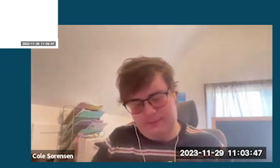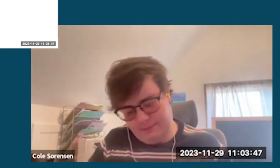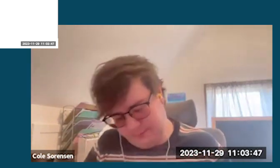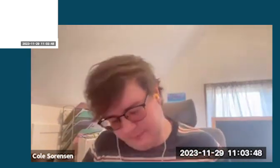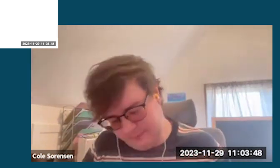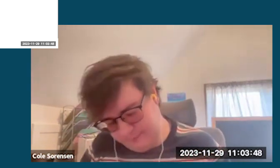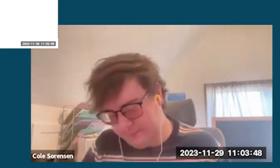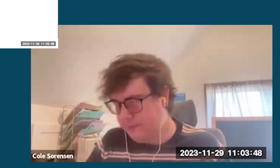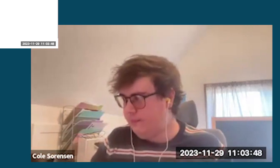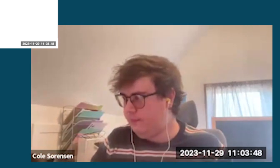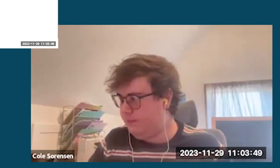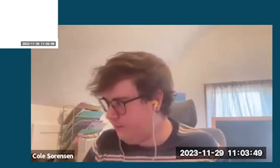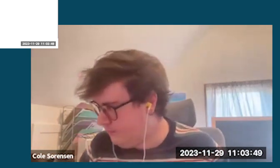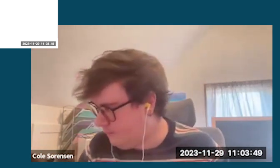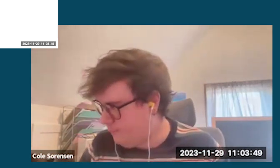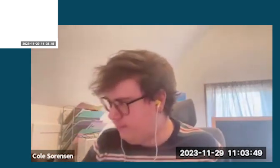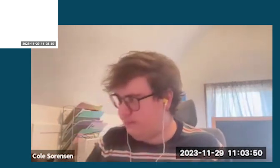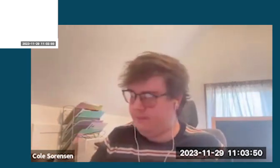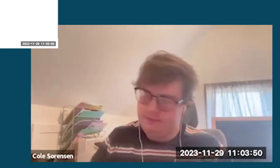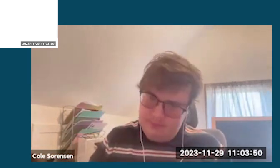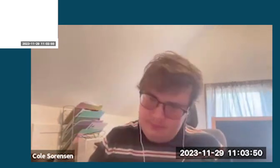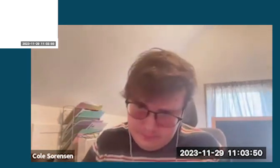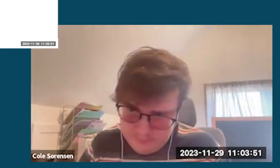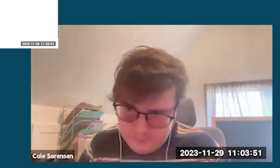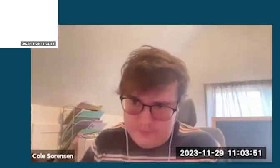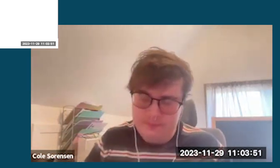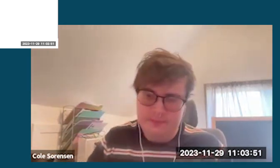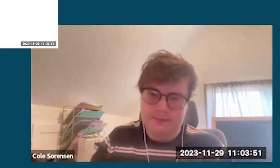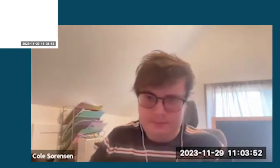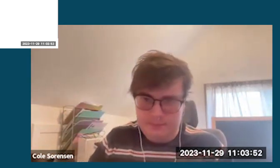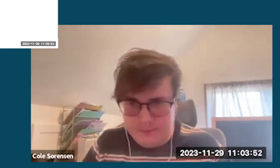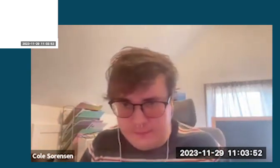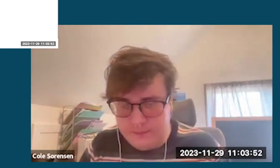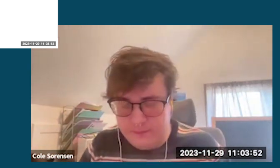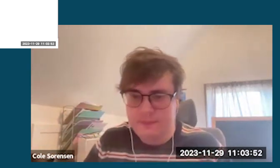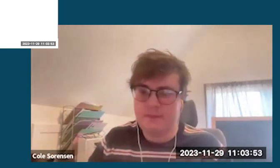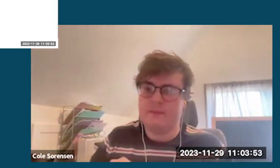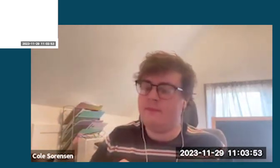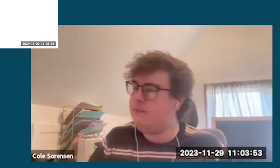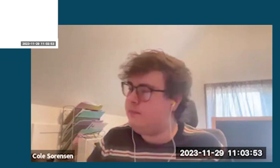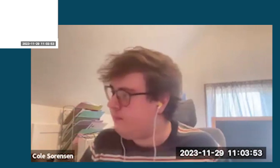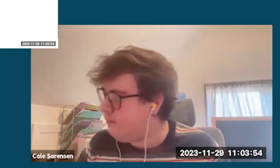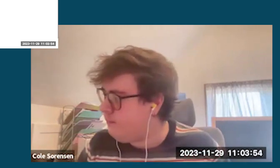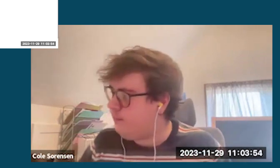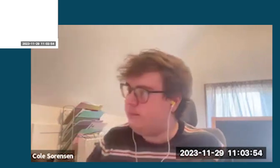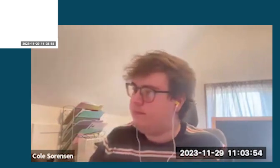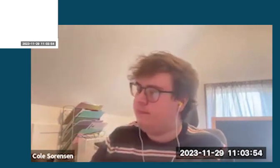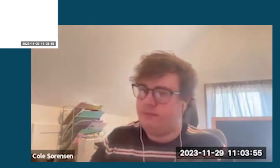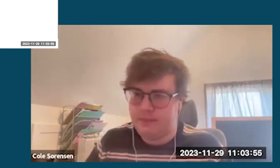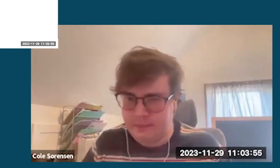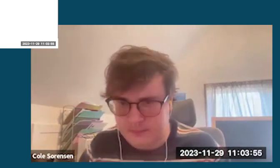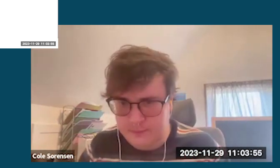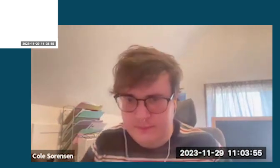intellectual and developmental disability and communication access. My degree is in special education, and I work